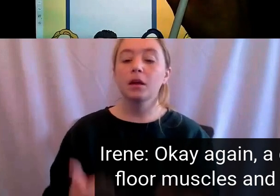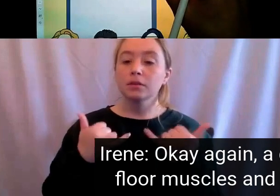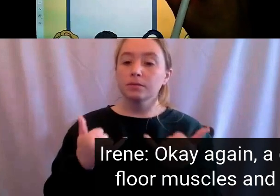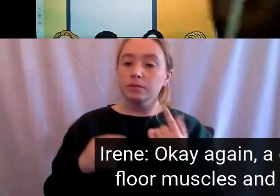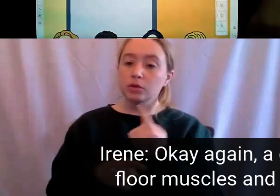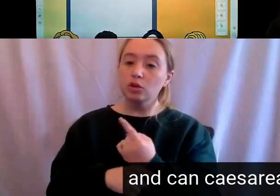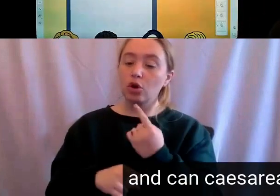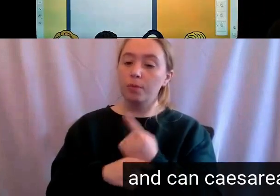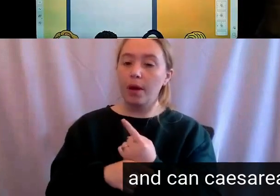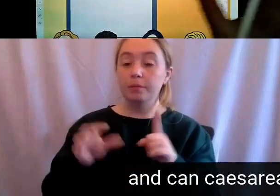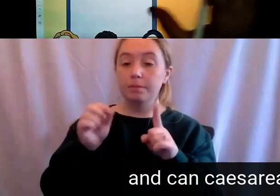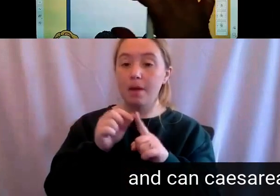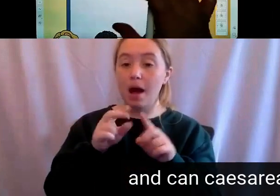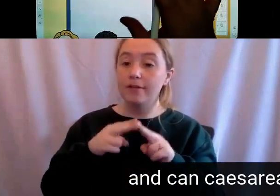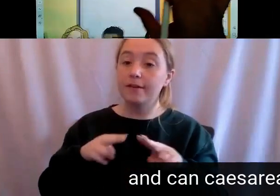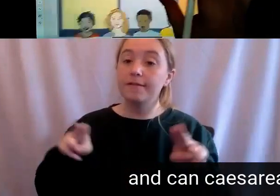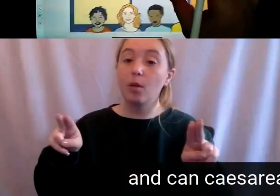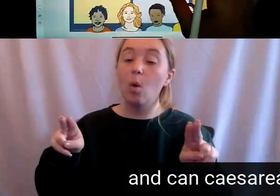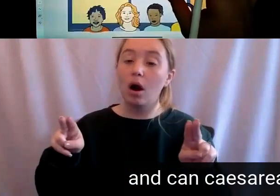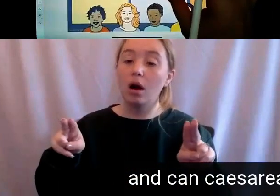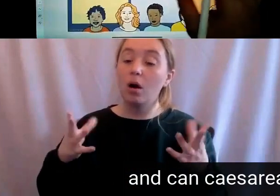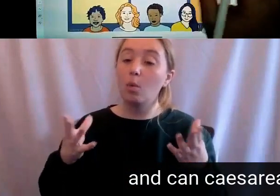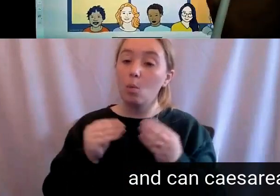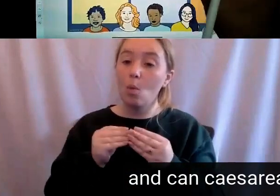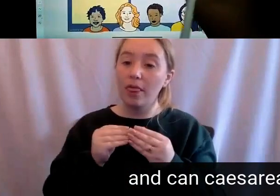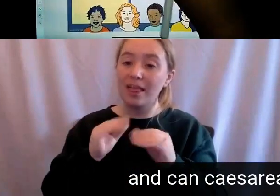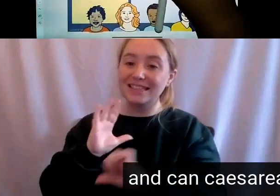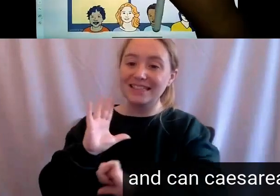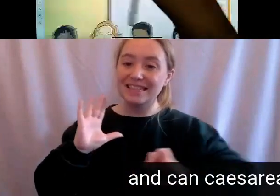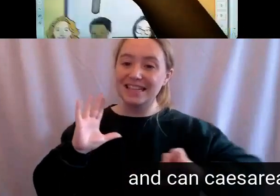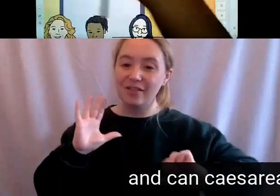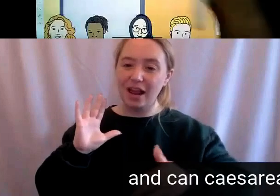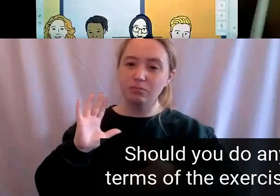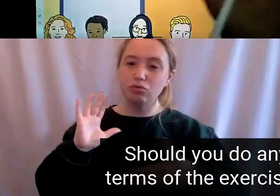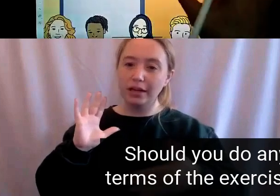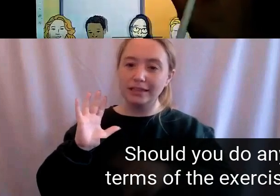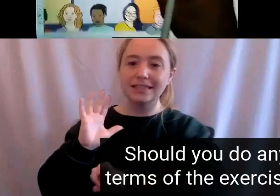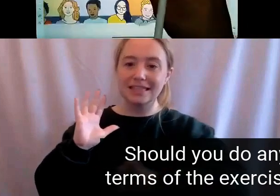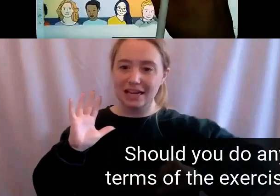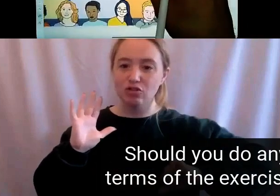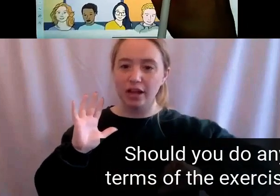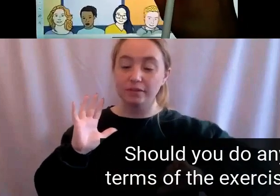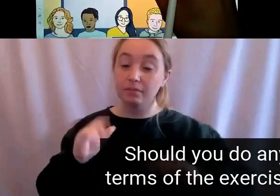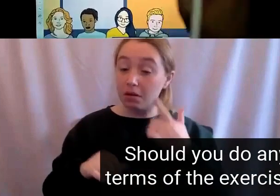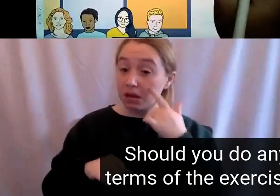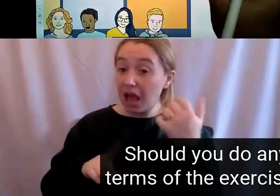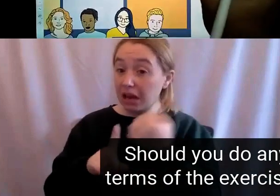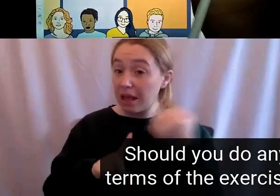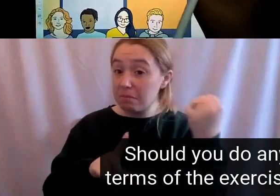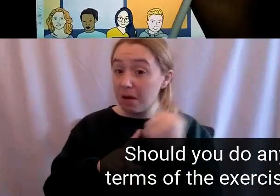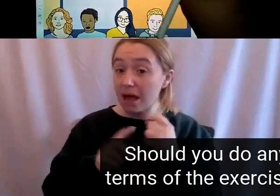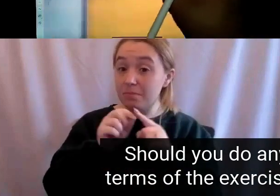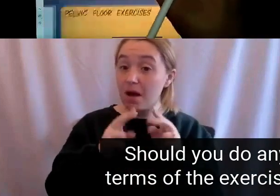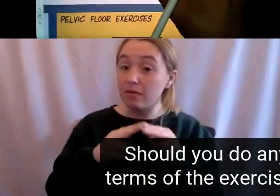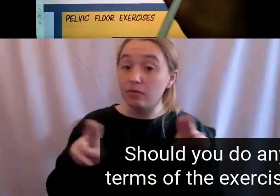sections. And should, you know, can cesarean sections impact? Should you do anything differently in terms